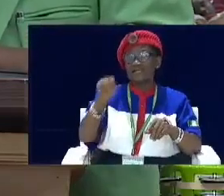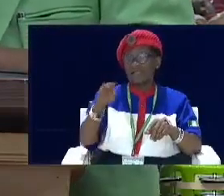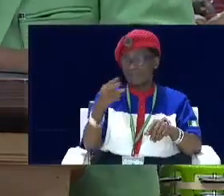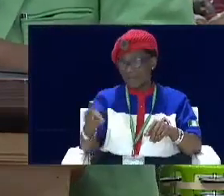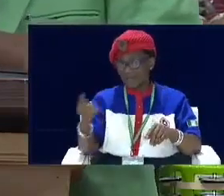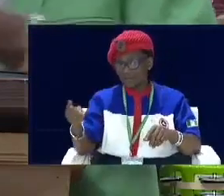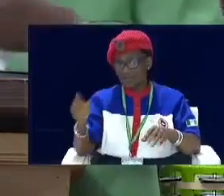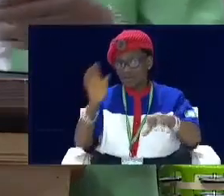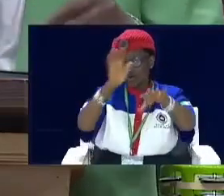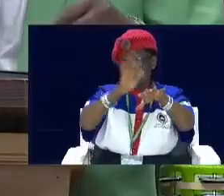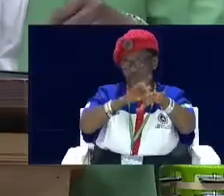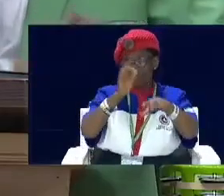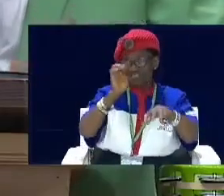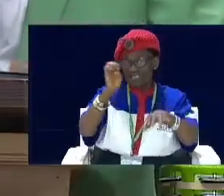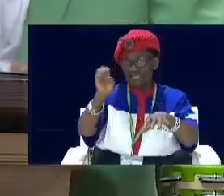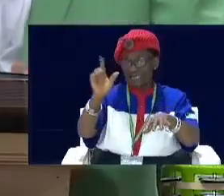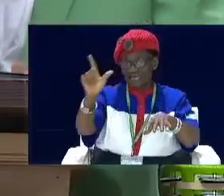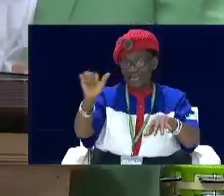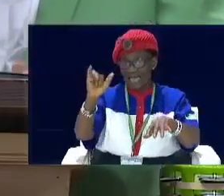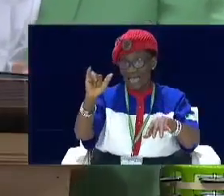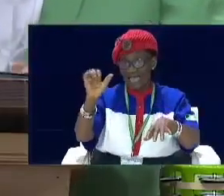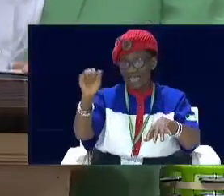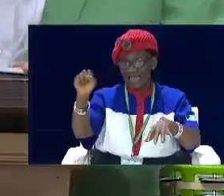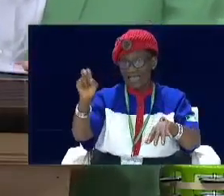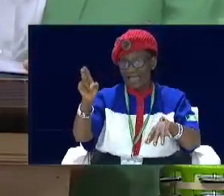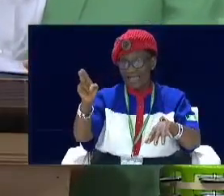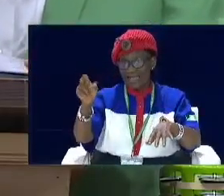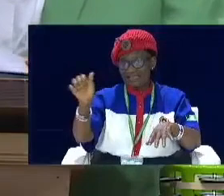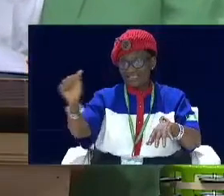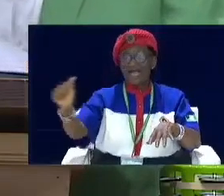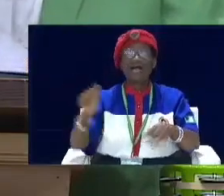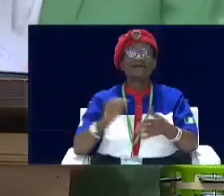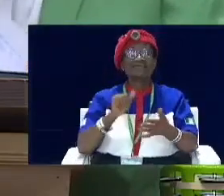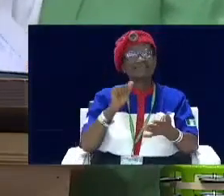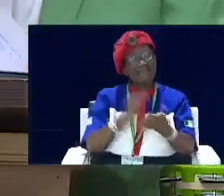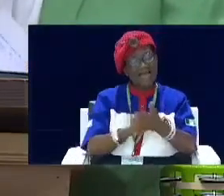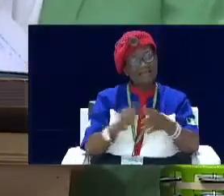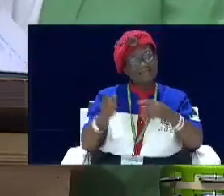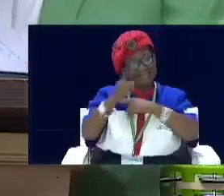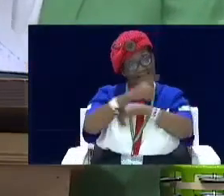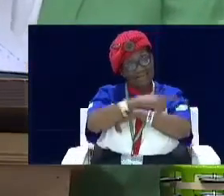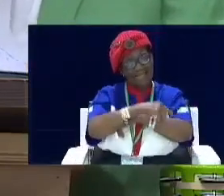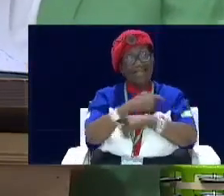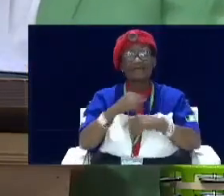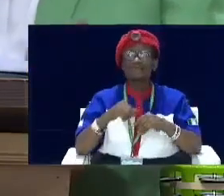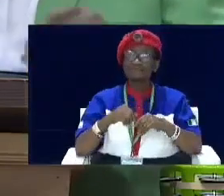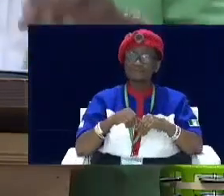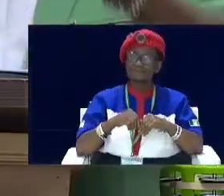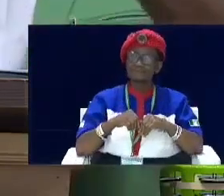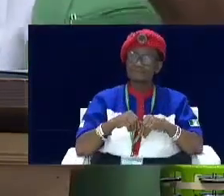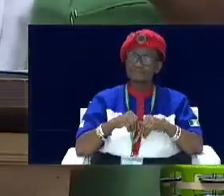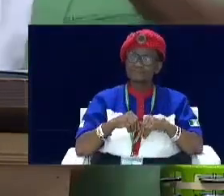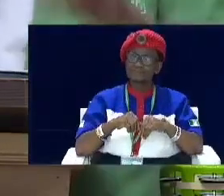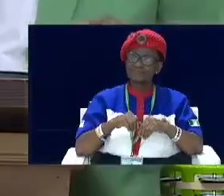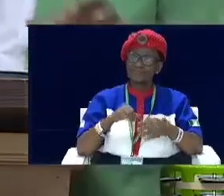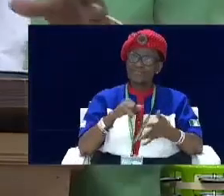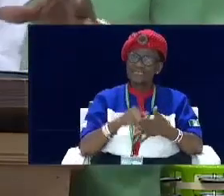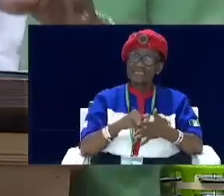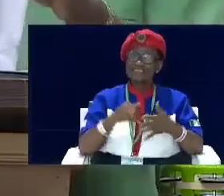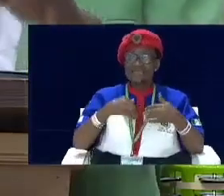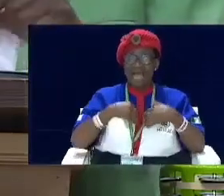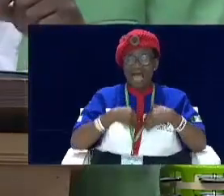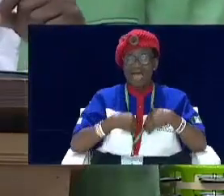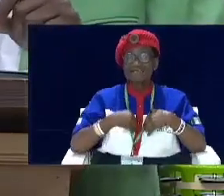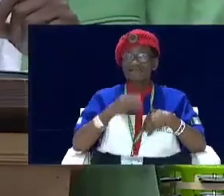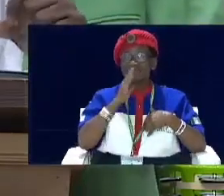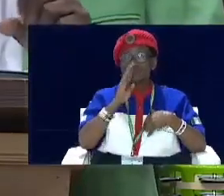day, nigba kete nigba koko ti o ti aso yi kan Elijah le Elisha la koko yen, it has been settled,